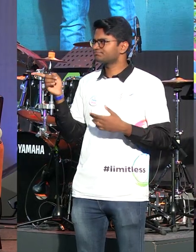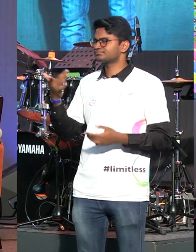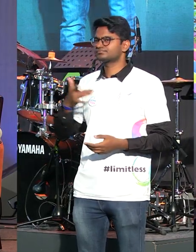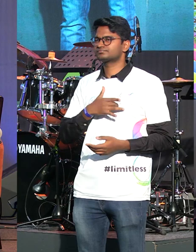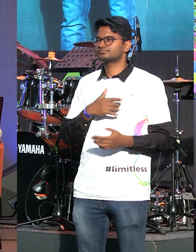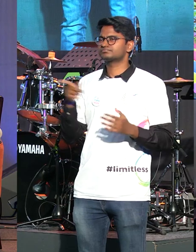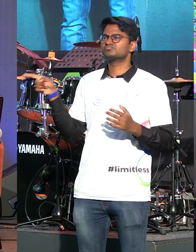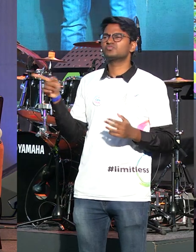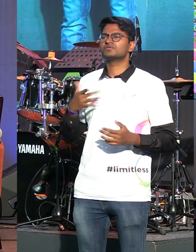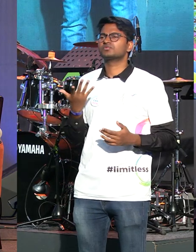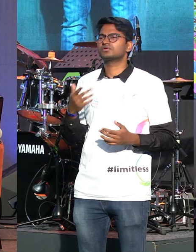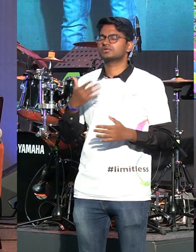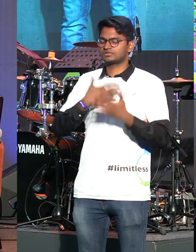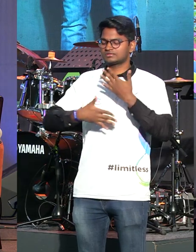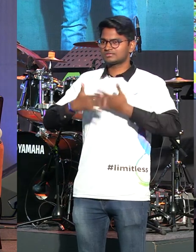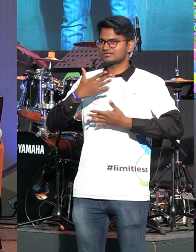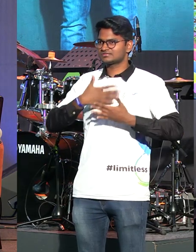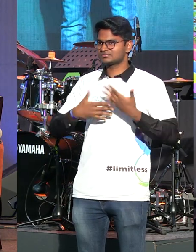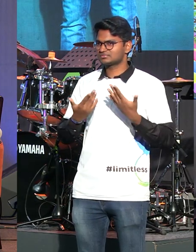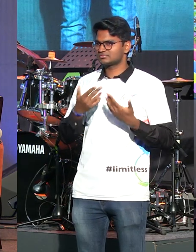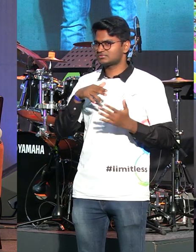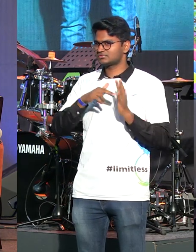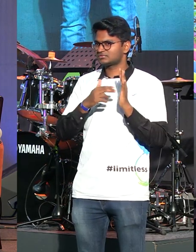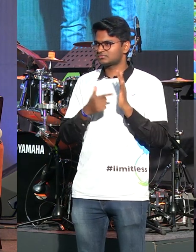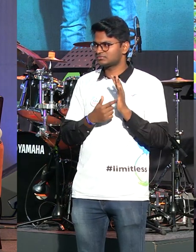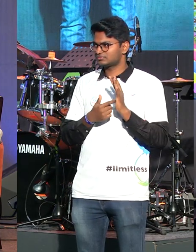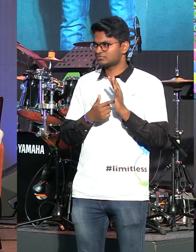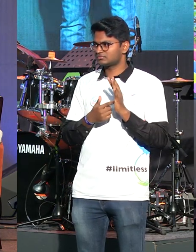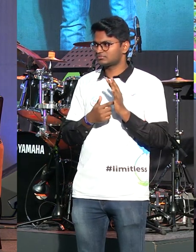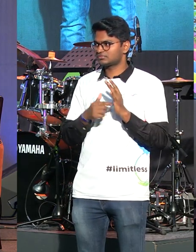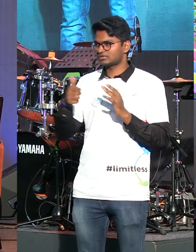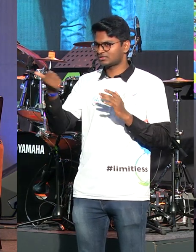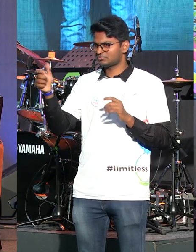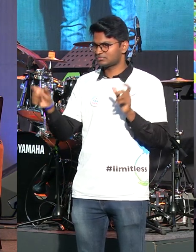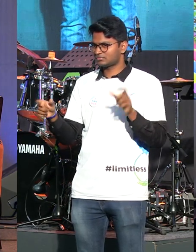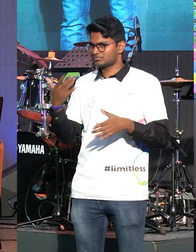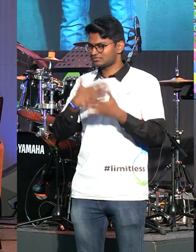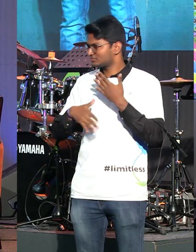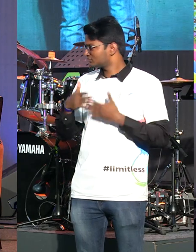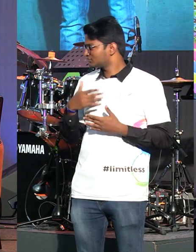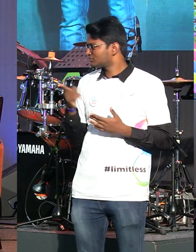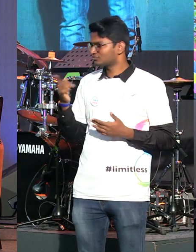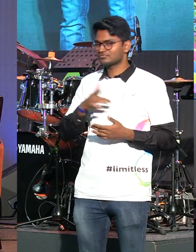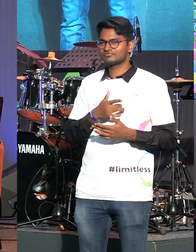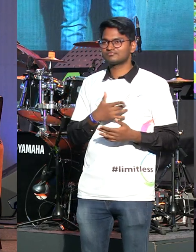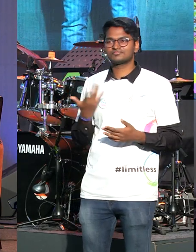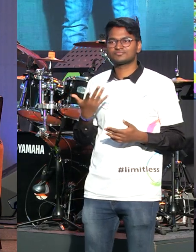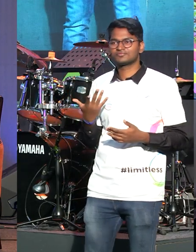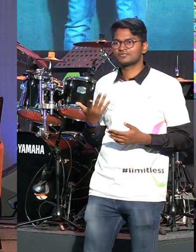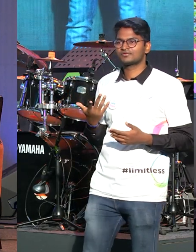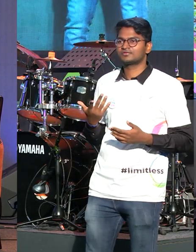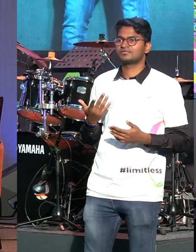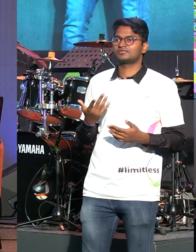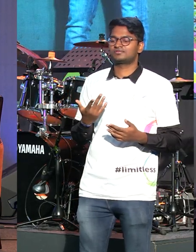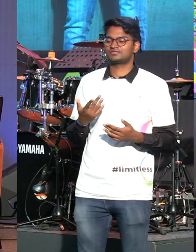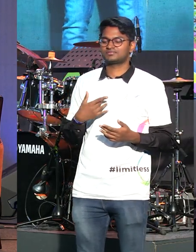disabled? And how will you differentiate between other people and disabled? OK. Okay. Firstly, I haven't yet committed that I'm going to do